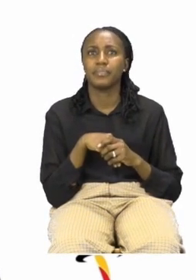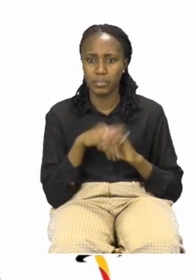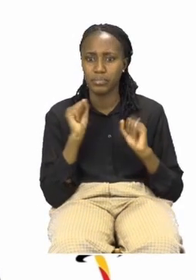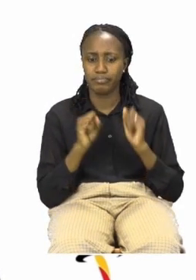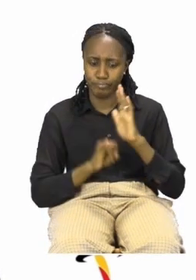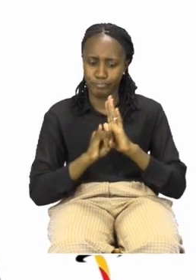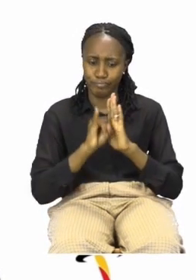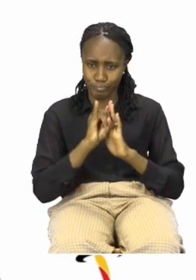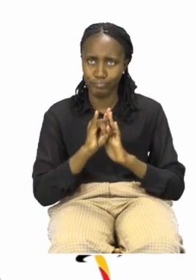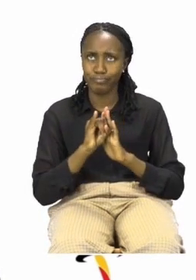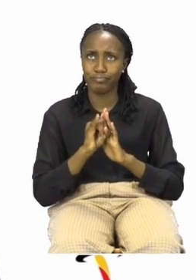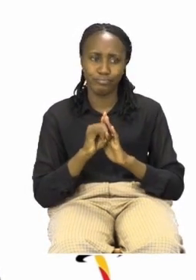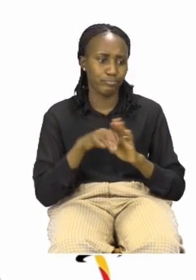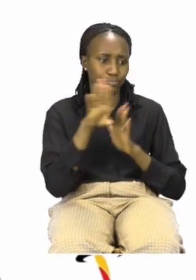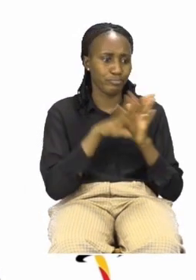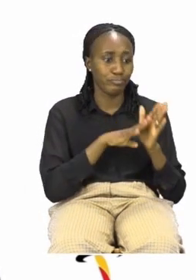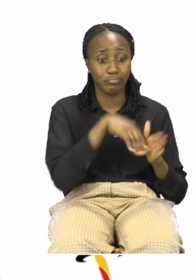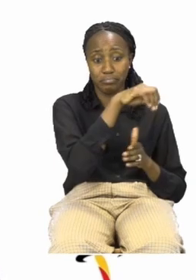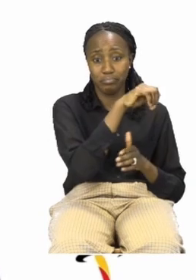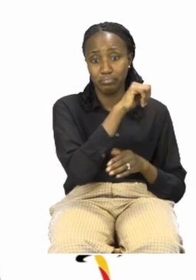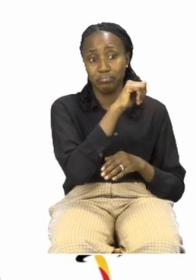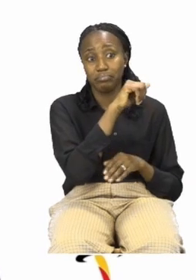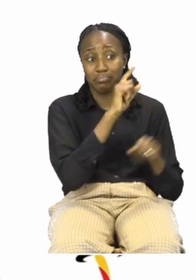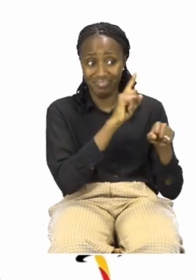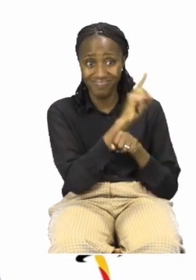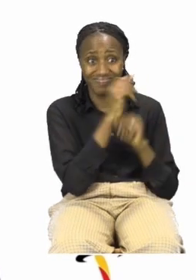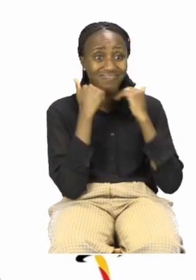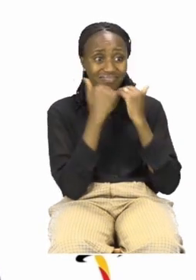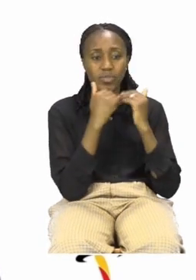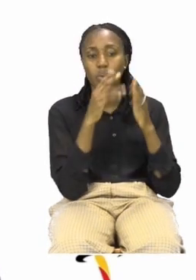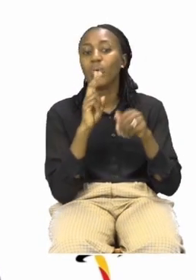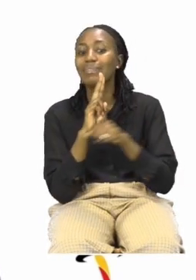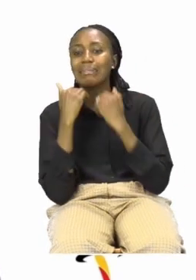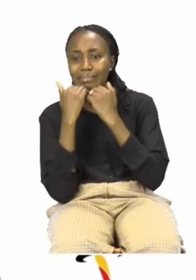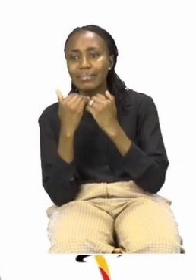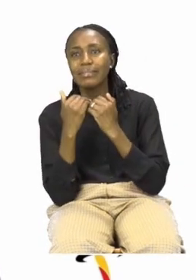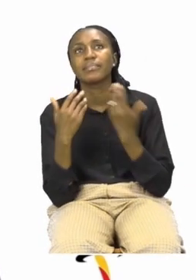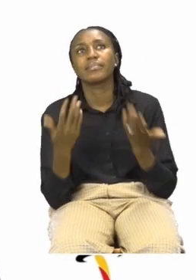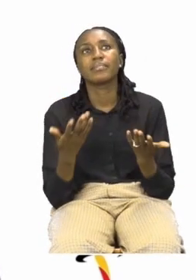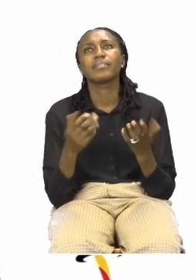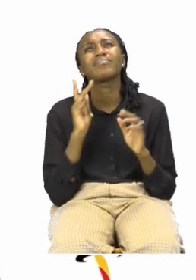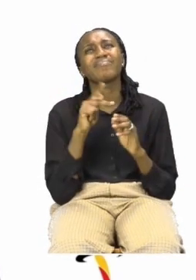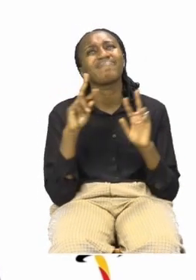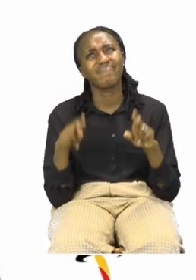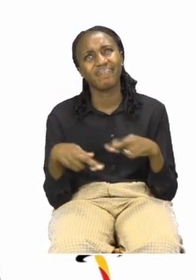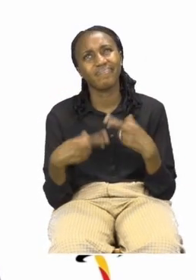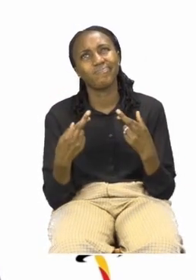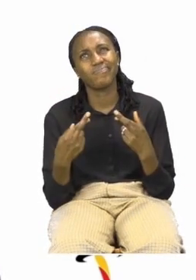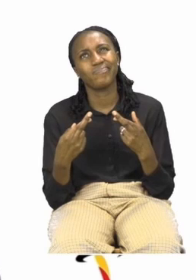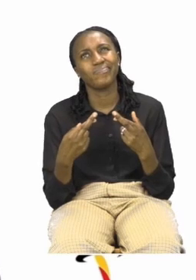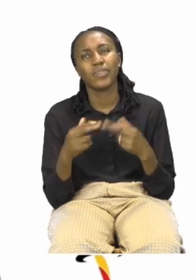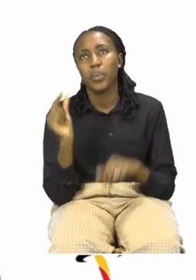come to either development, either to come to priority or to become a national sports coach. And also in terms of resources, resources are very